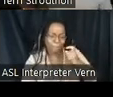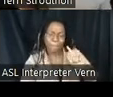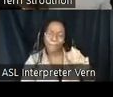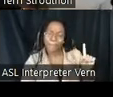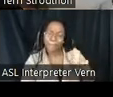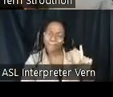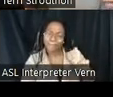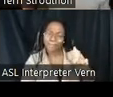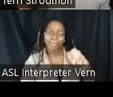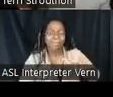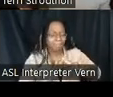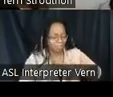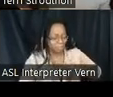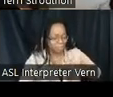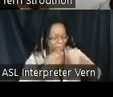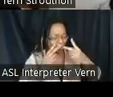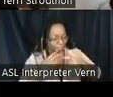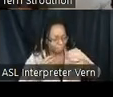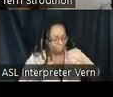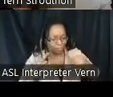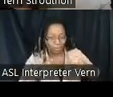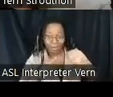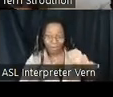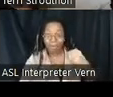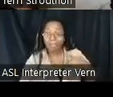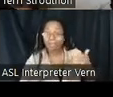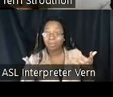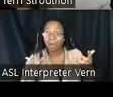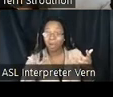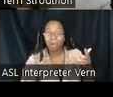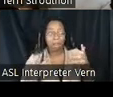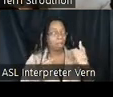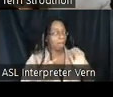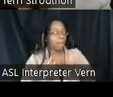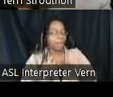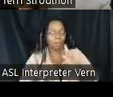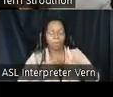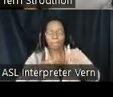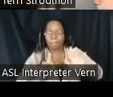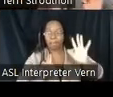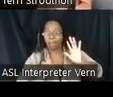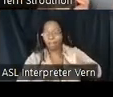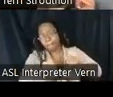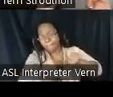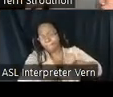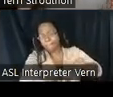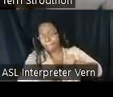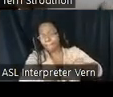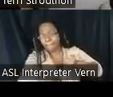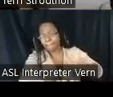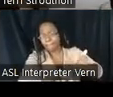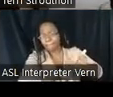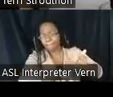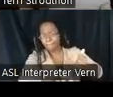explore what happened, one place that we often go to is blaming all the people around us who hurt us and what they did to us. But if we can